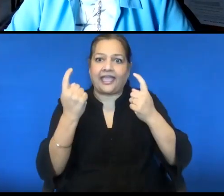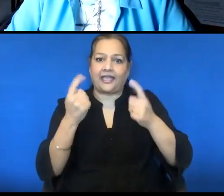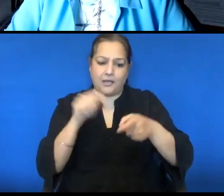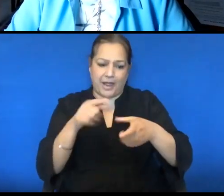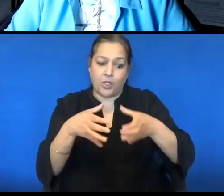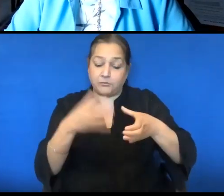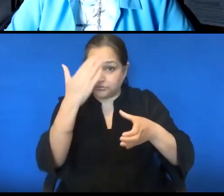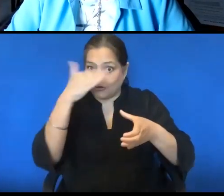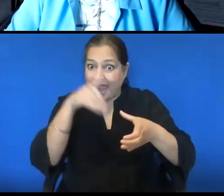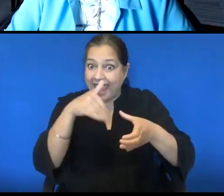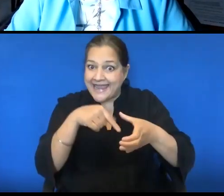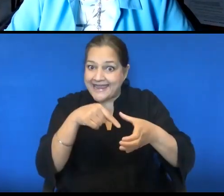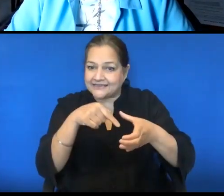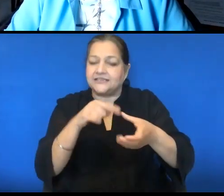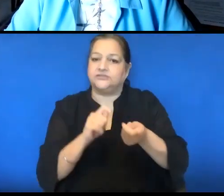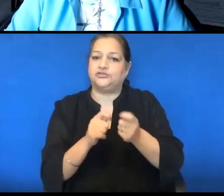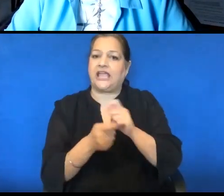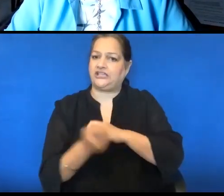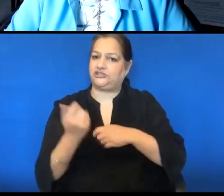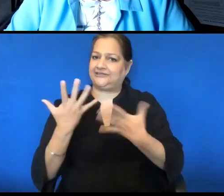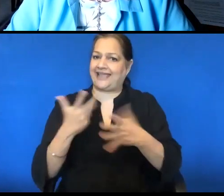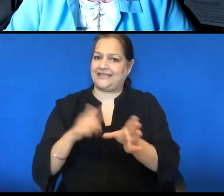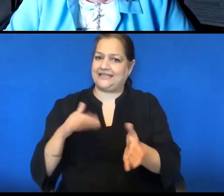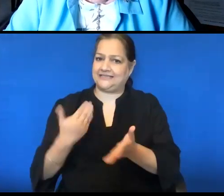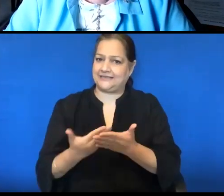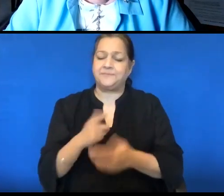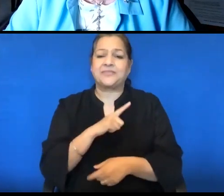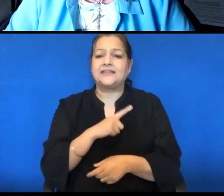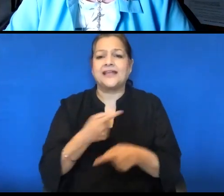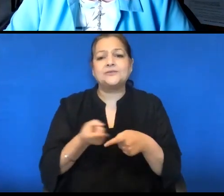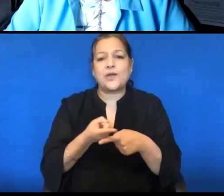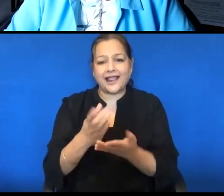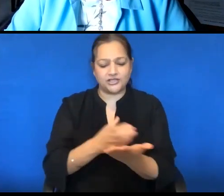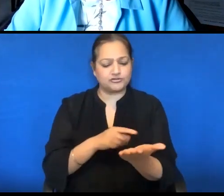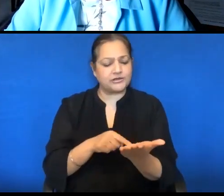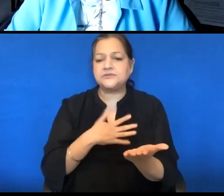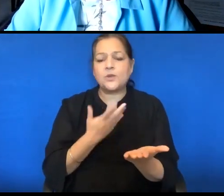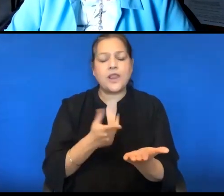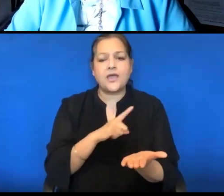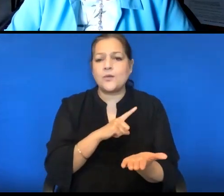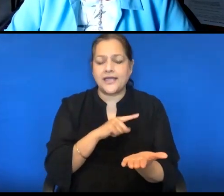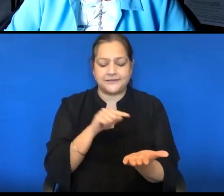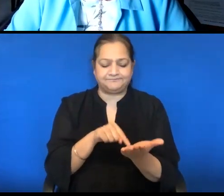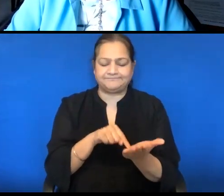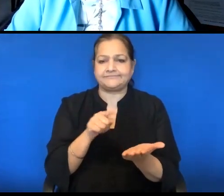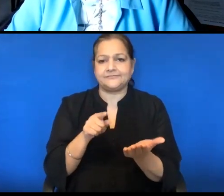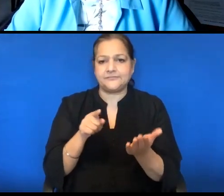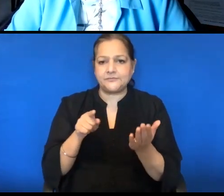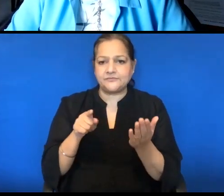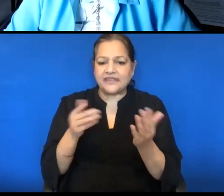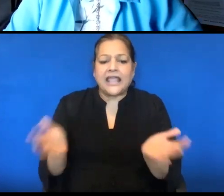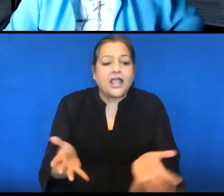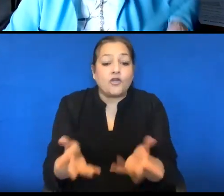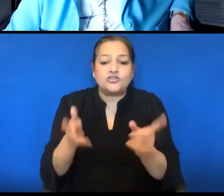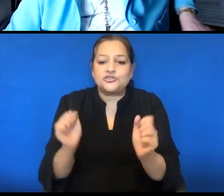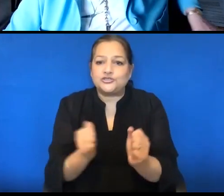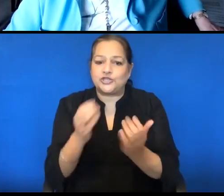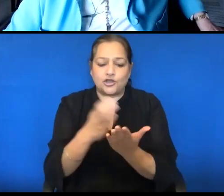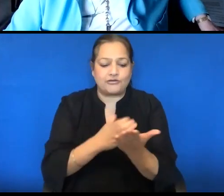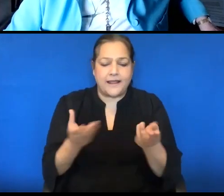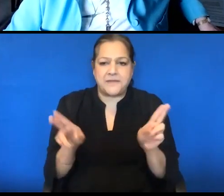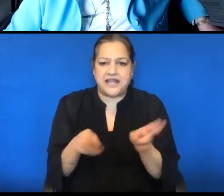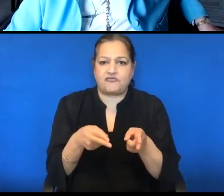I really dislike the English curriculum at the moment is that it is encouraging a narrowed curriculum. We've seen with